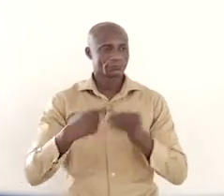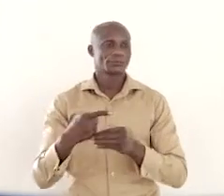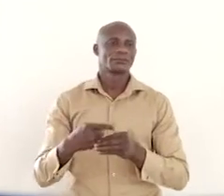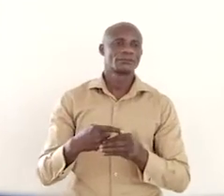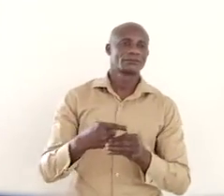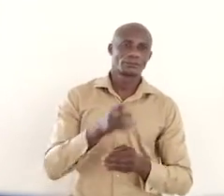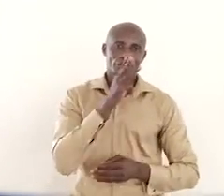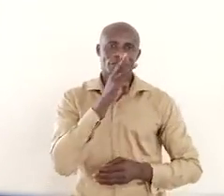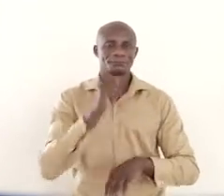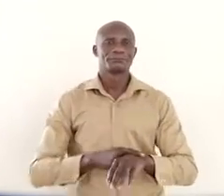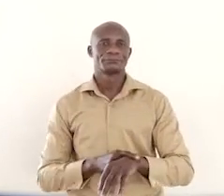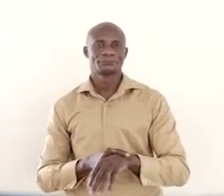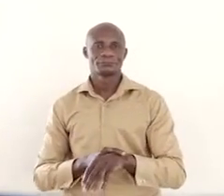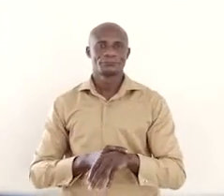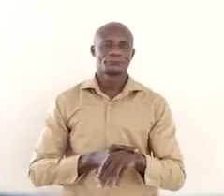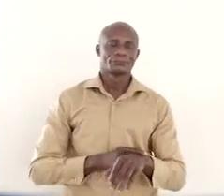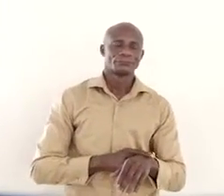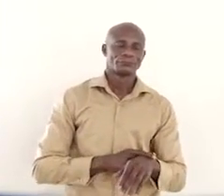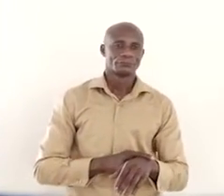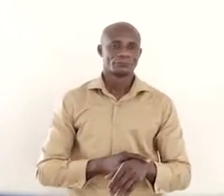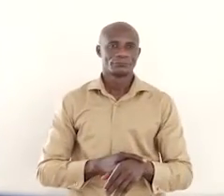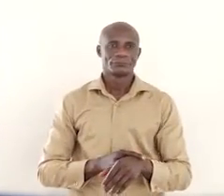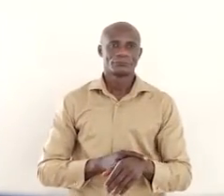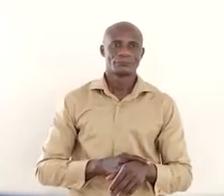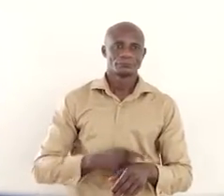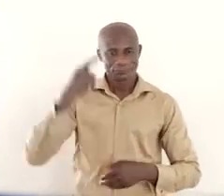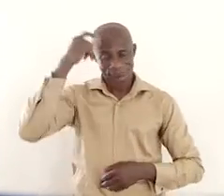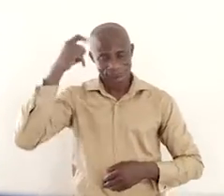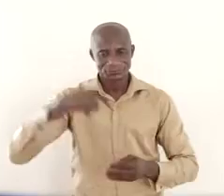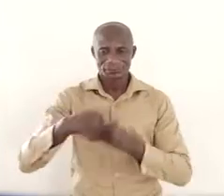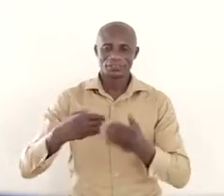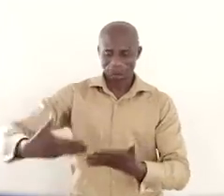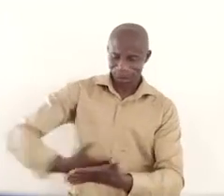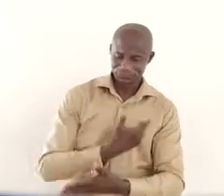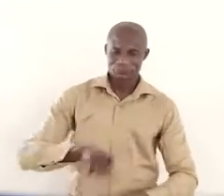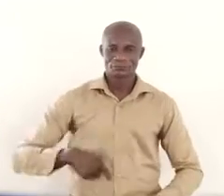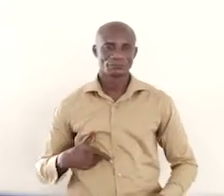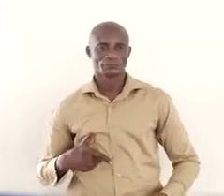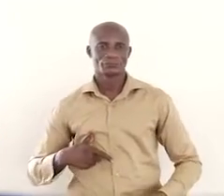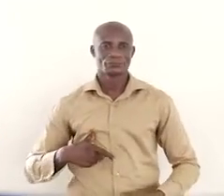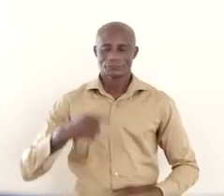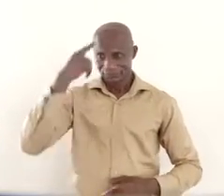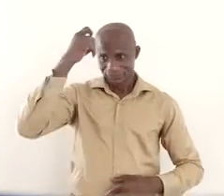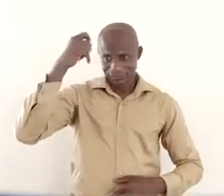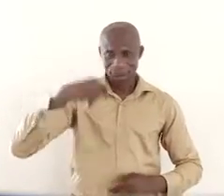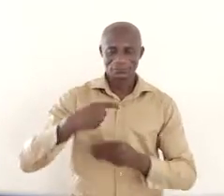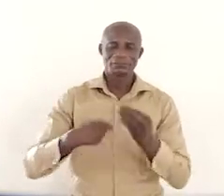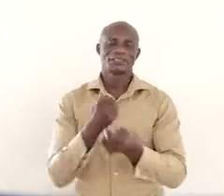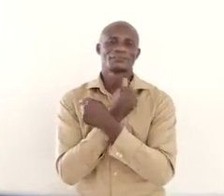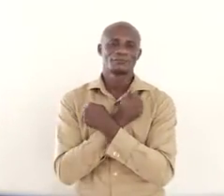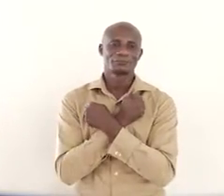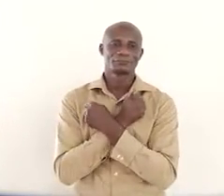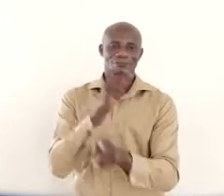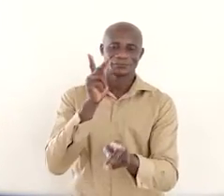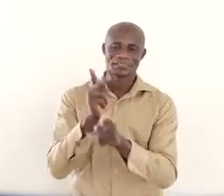about springtime. Dream about new life. Dream about love. Keep